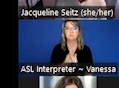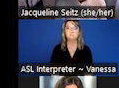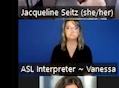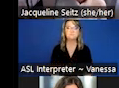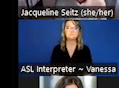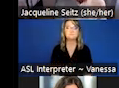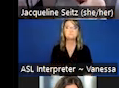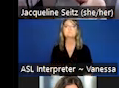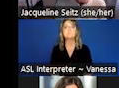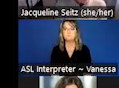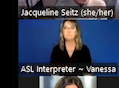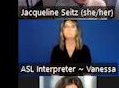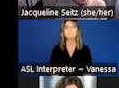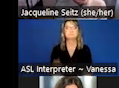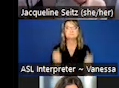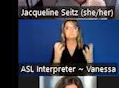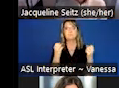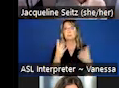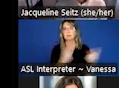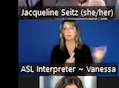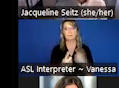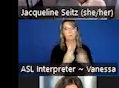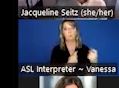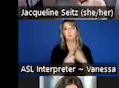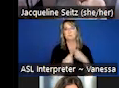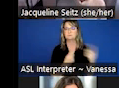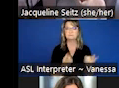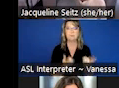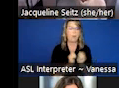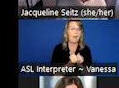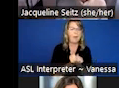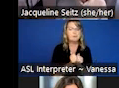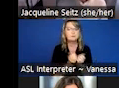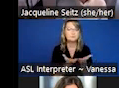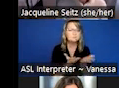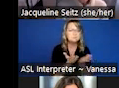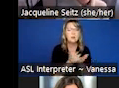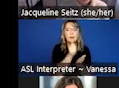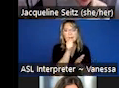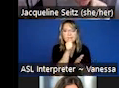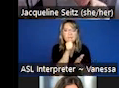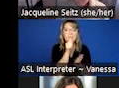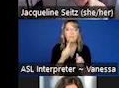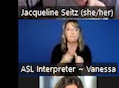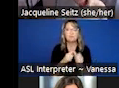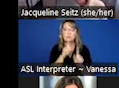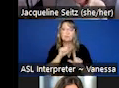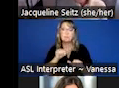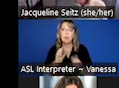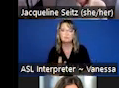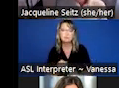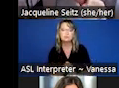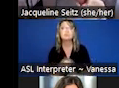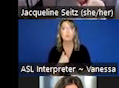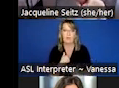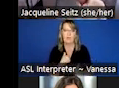We've received many questions here about how to navigate confidentiality and first responder deflection. So we have a resource